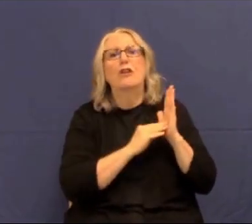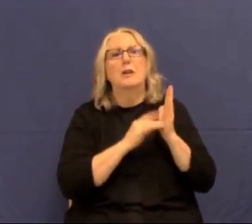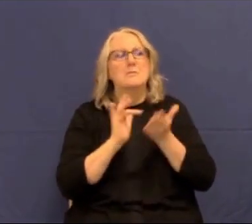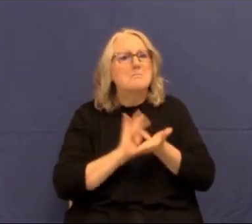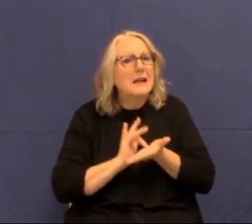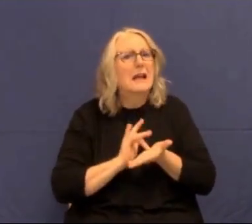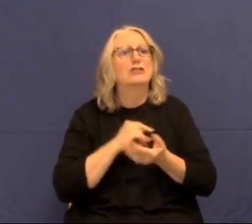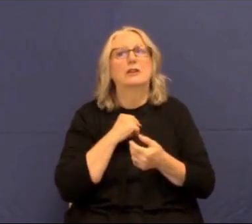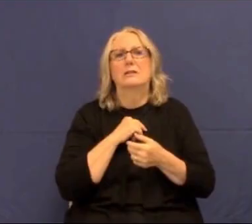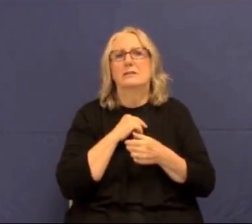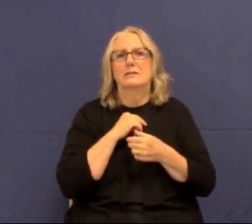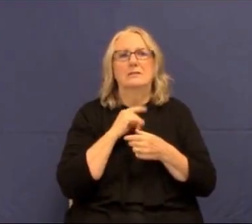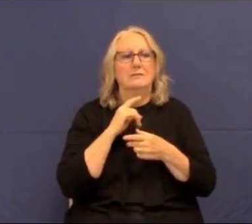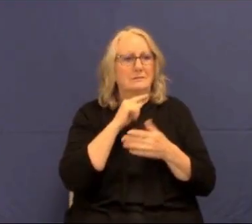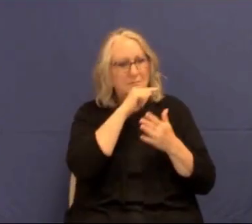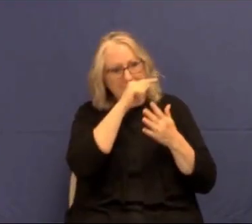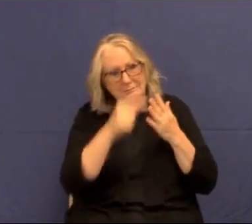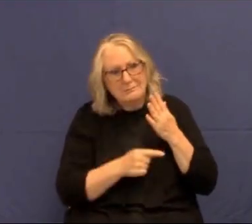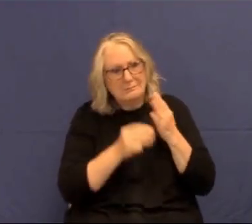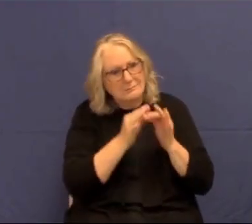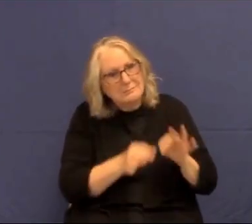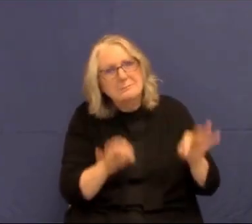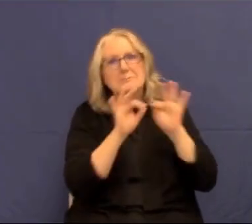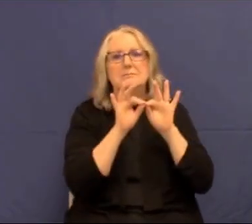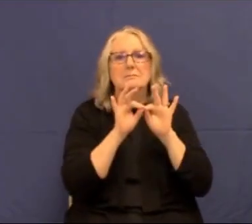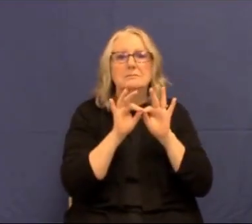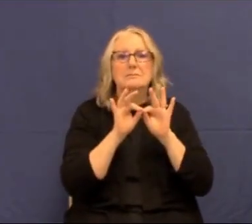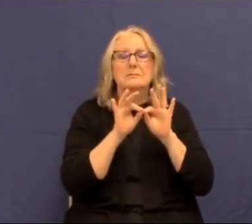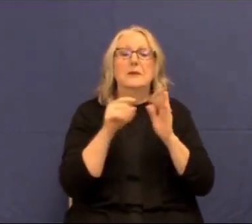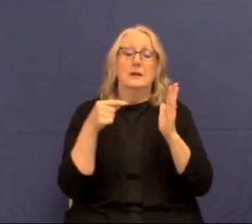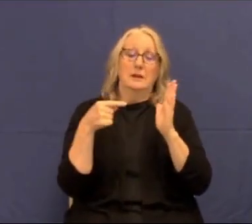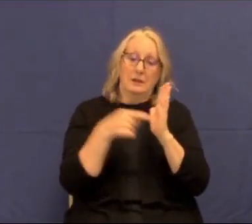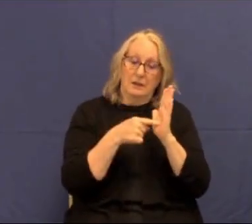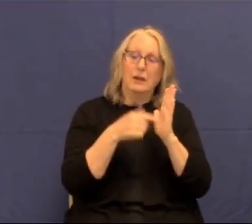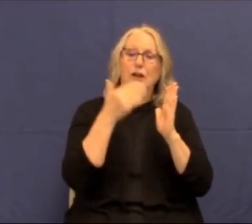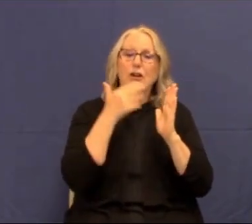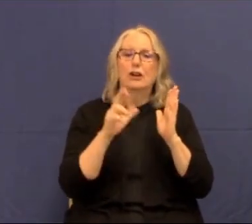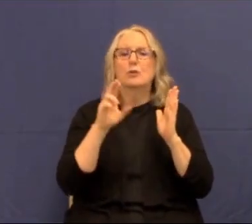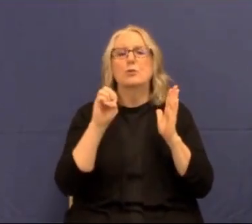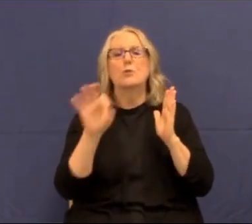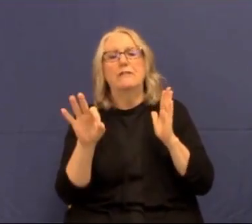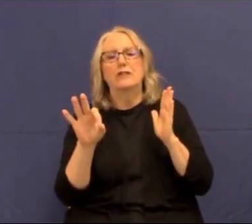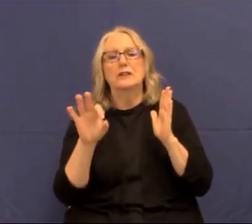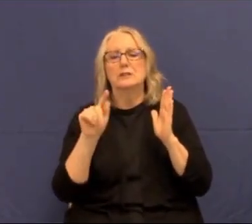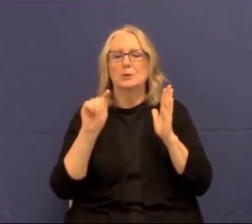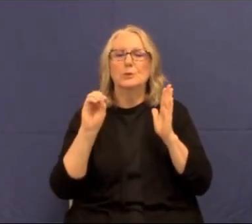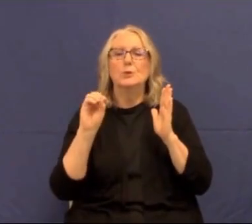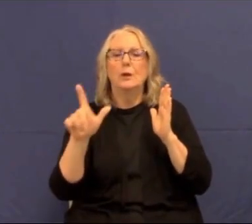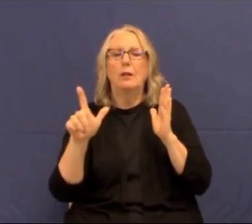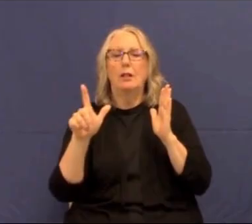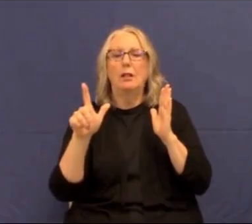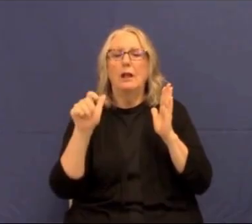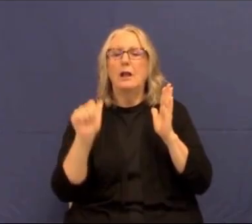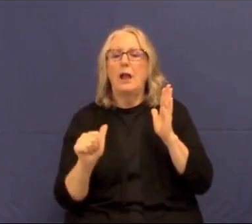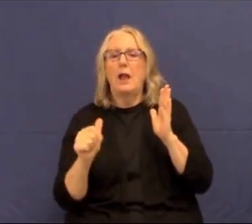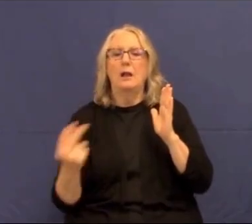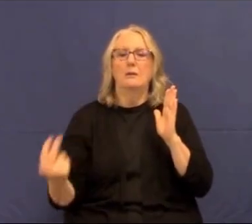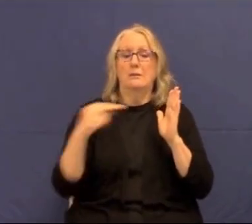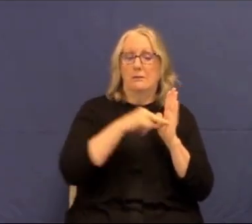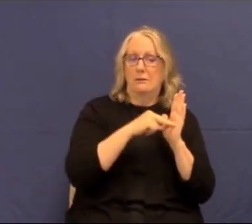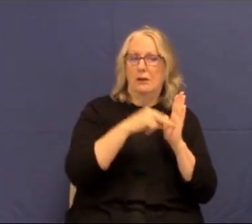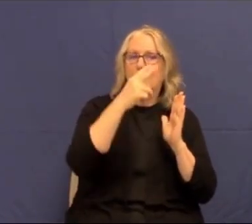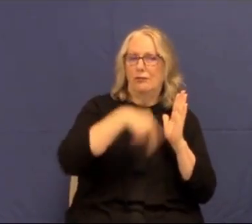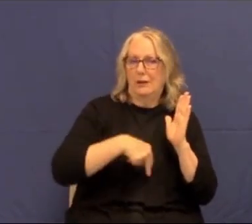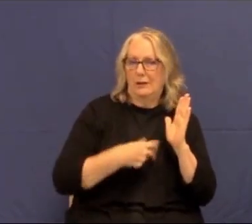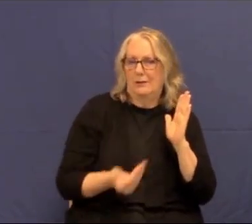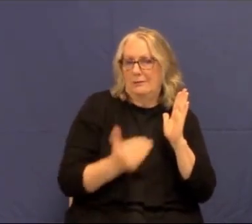to talking about medications and that type of thing, it serves as a good reference or a tool to actually